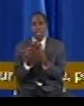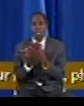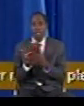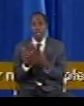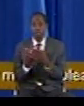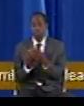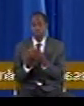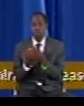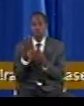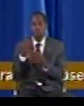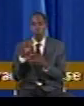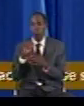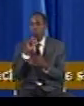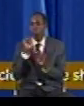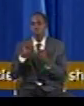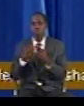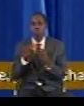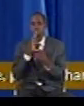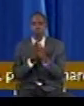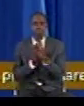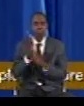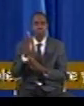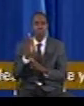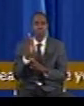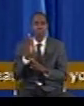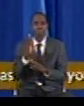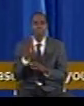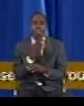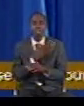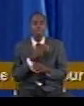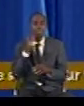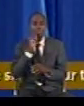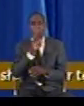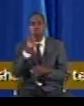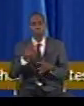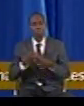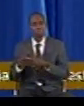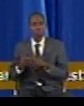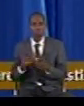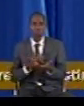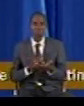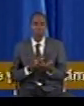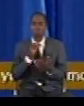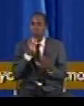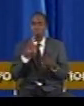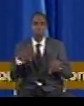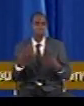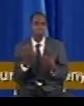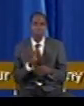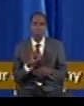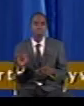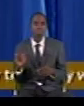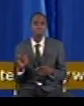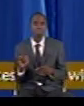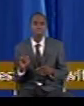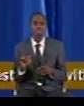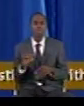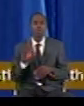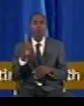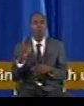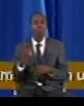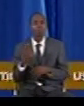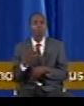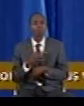straightened. It wasn't straightened. In fact, I took drugs. It was not going. Then eventually, one of the